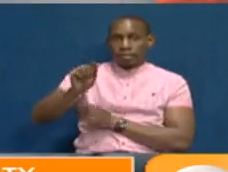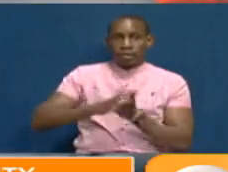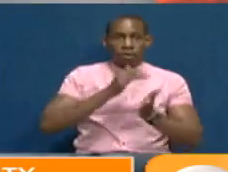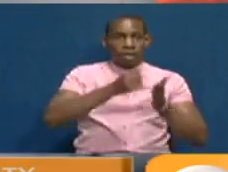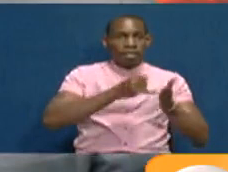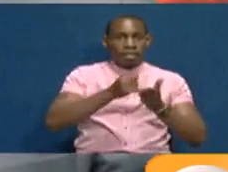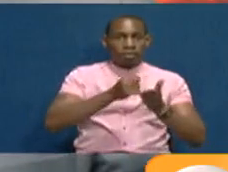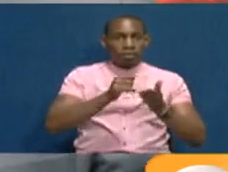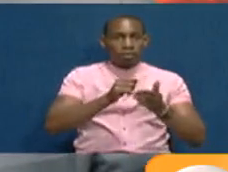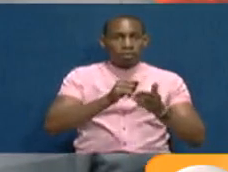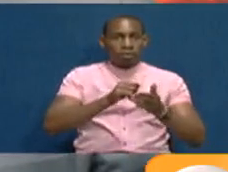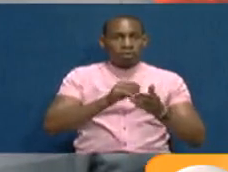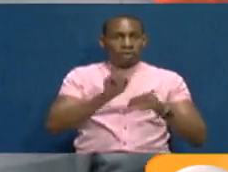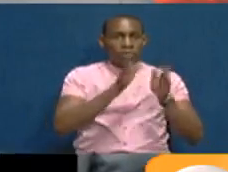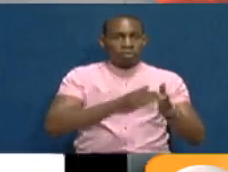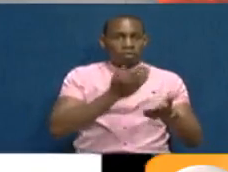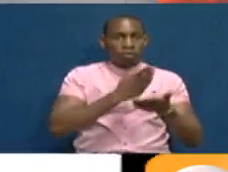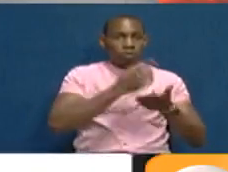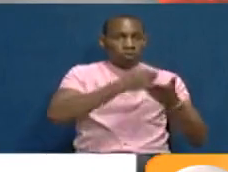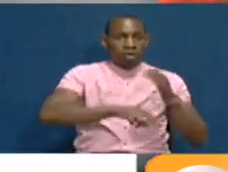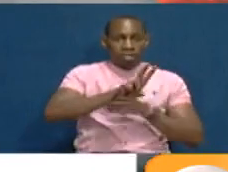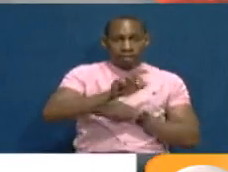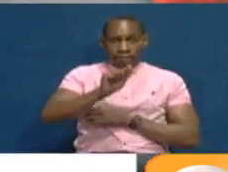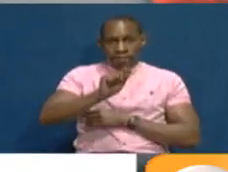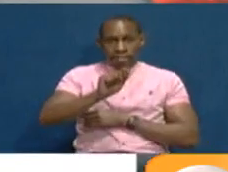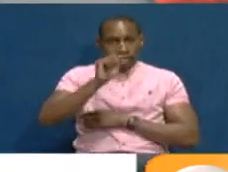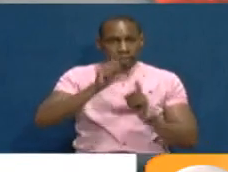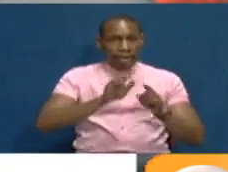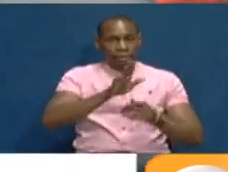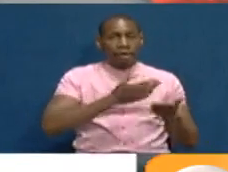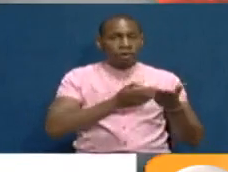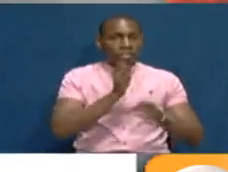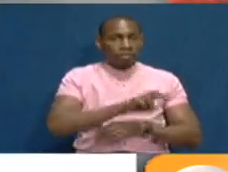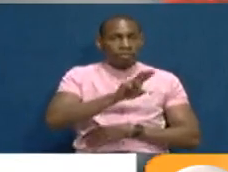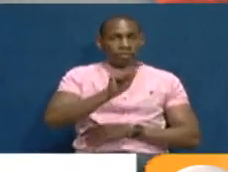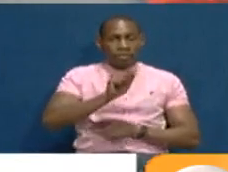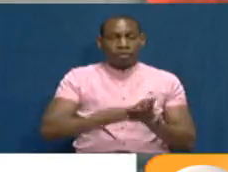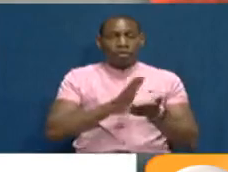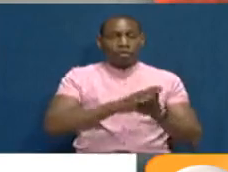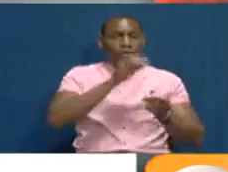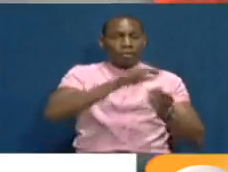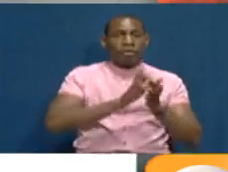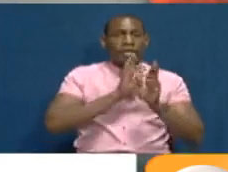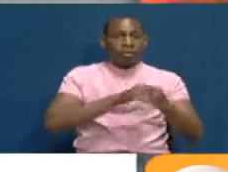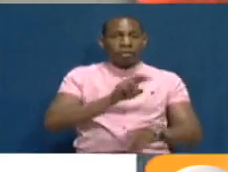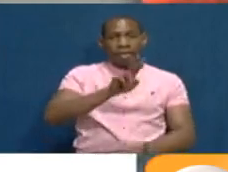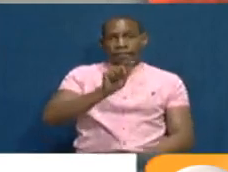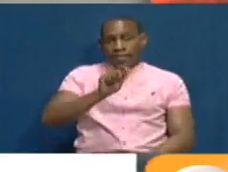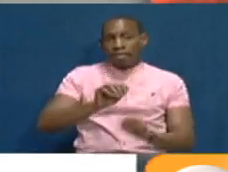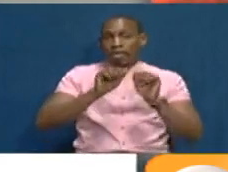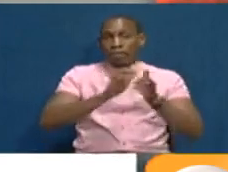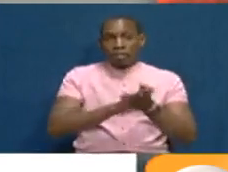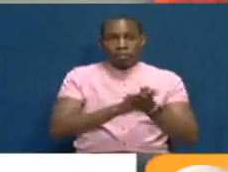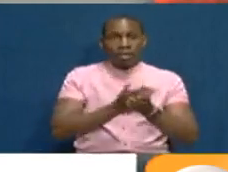on industrial consumers, yes, they are charged VAT, but you know that they are registered for VAT. So there's an input and output VAT. You can